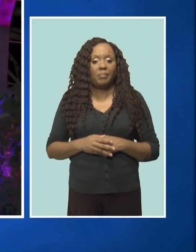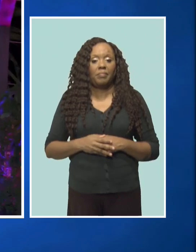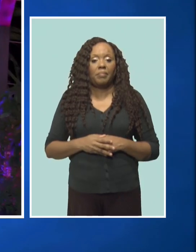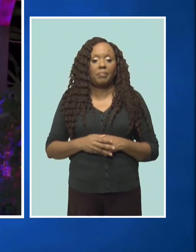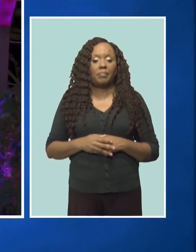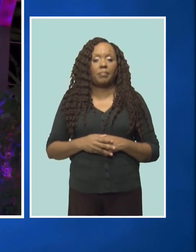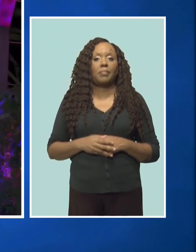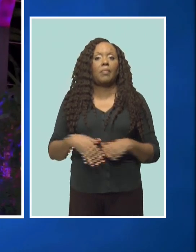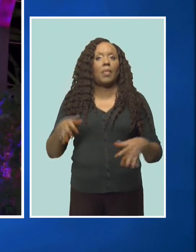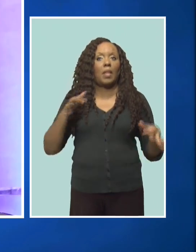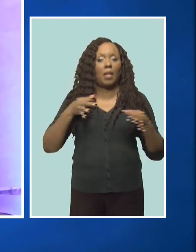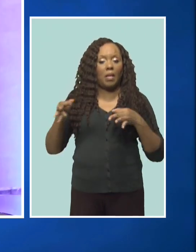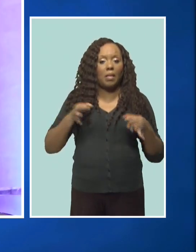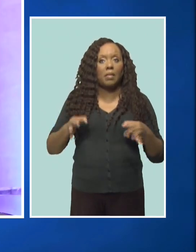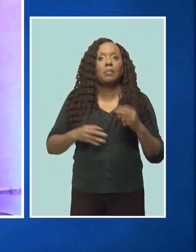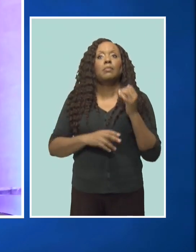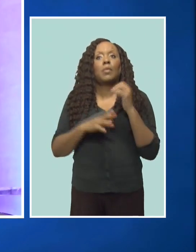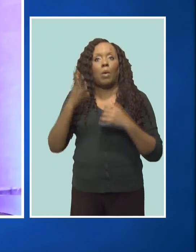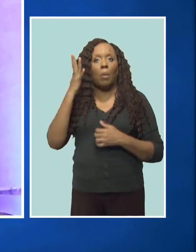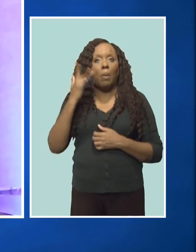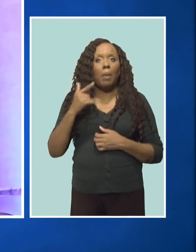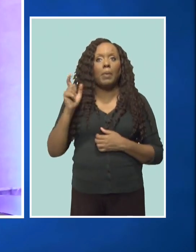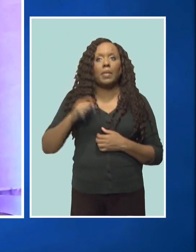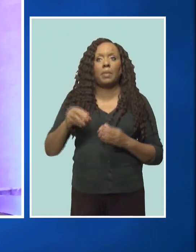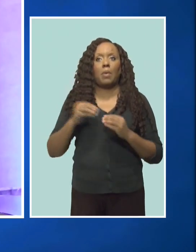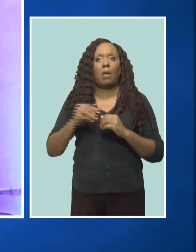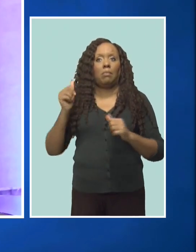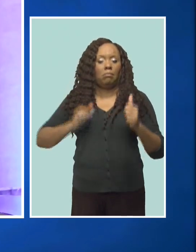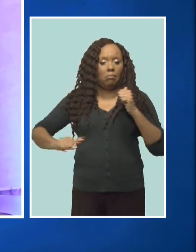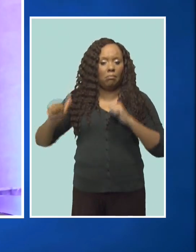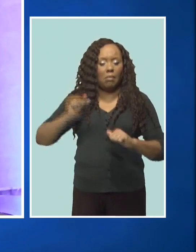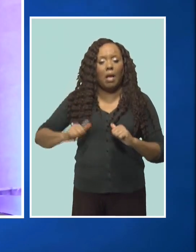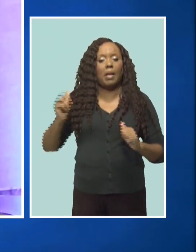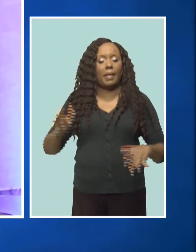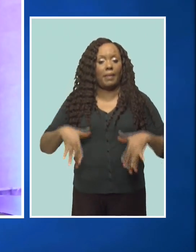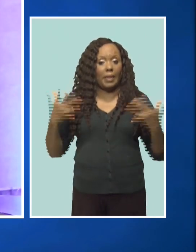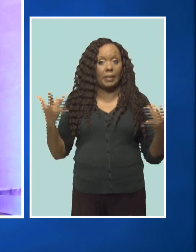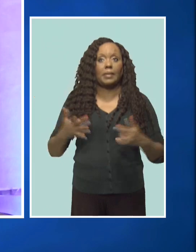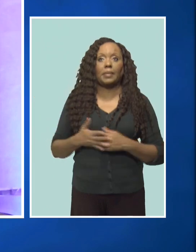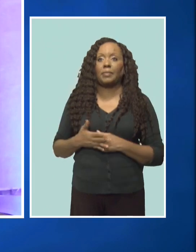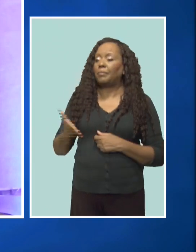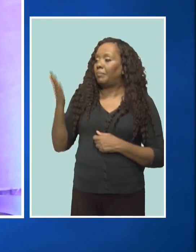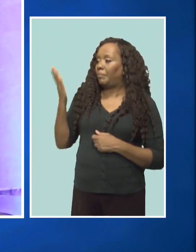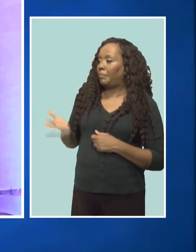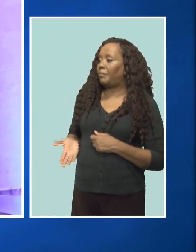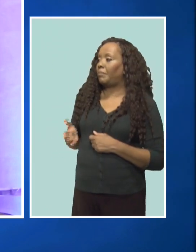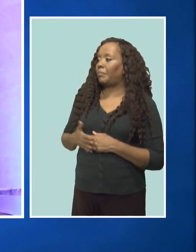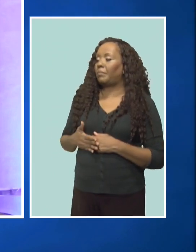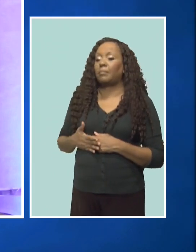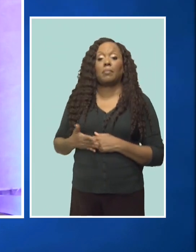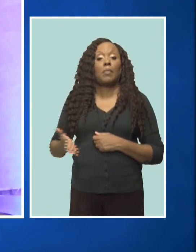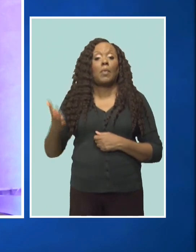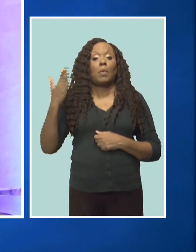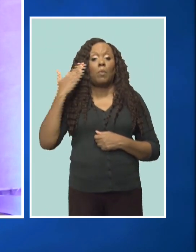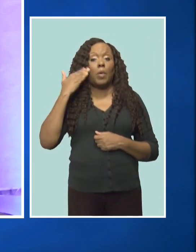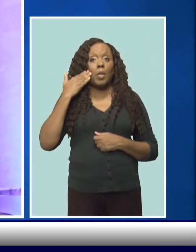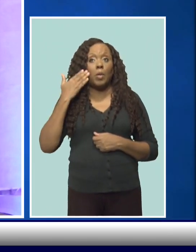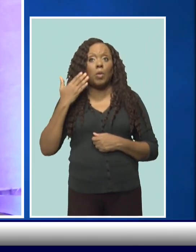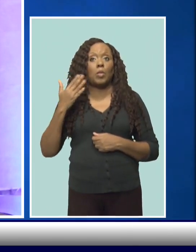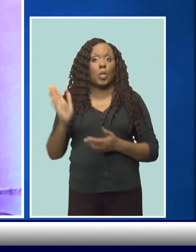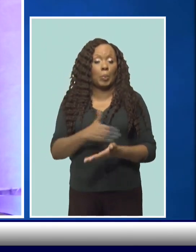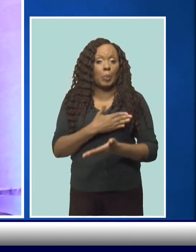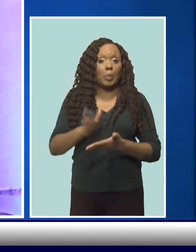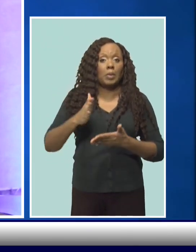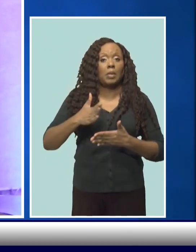why he believes Event Pass is needed in the entertainment industry. As the industry evolved, I couldn't ignore